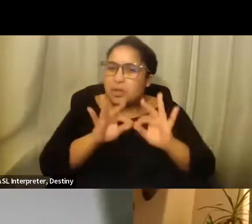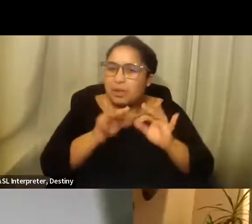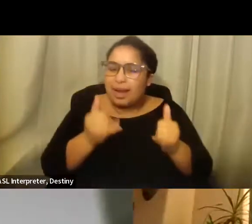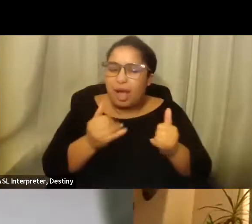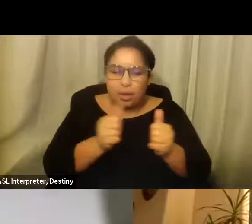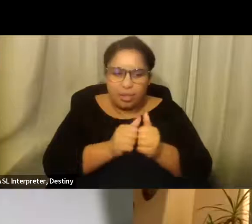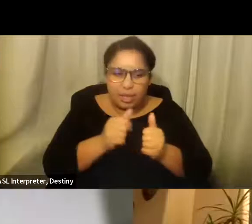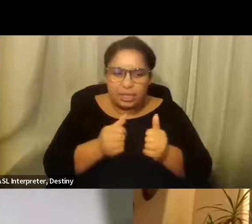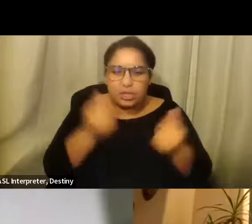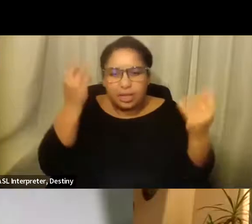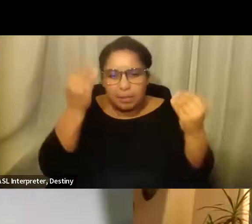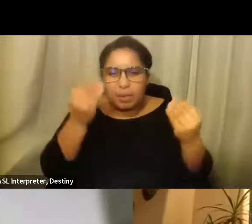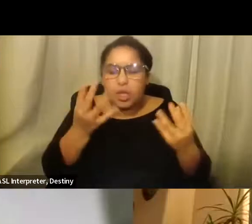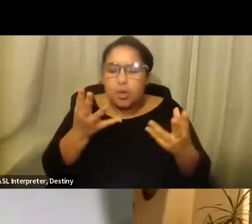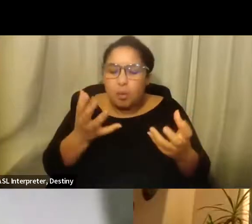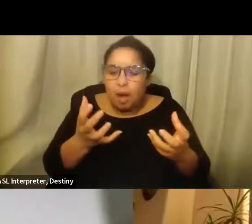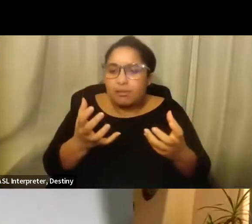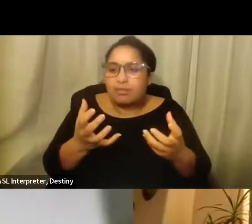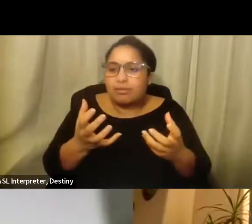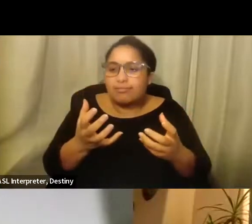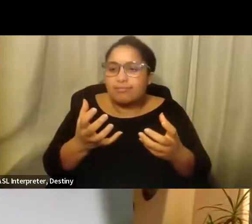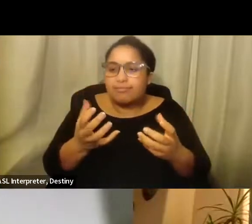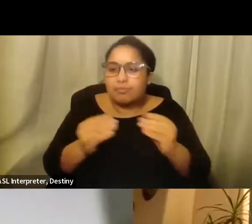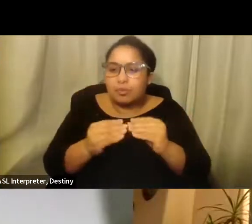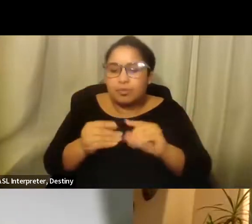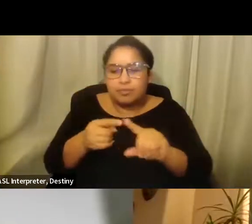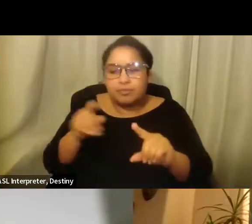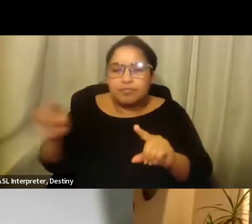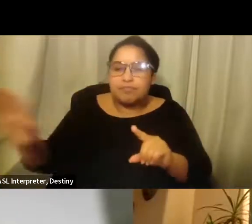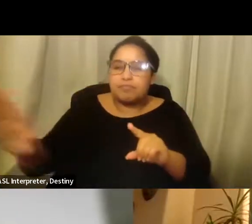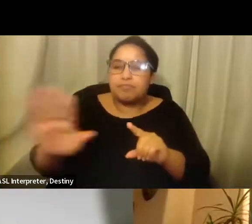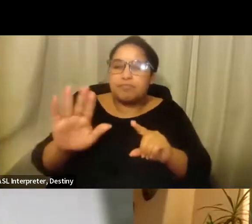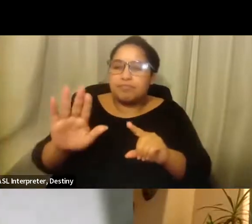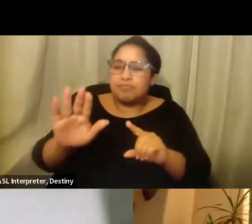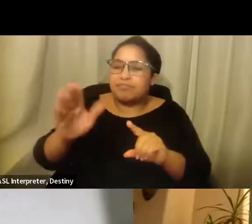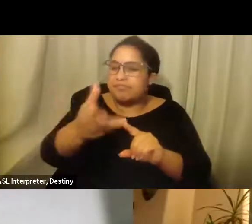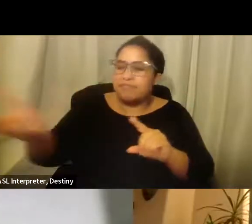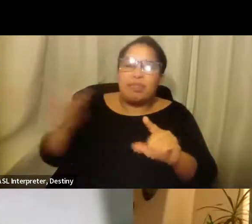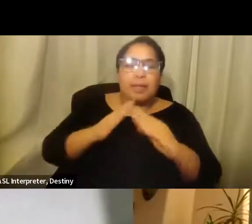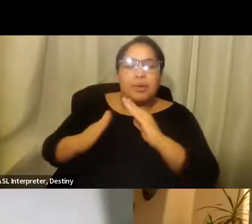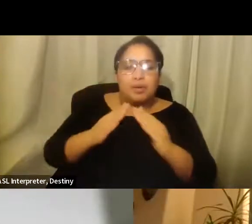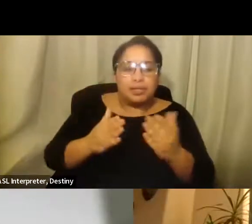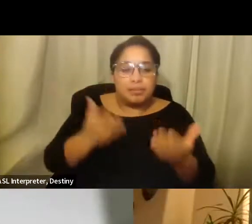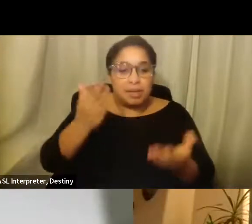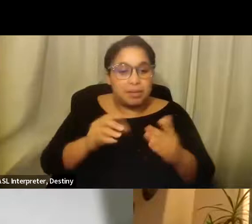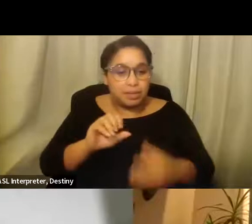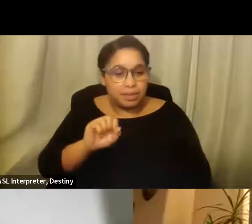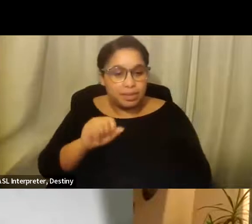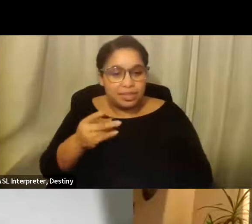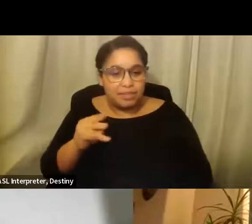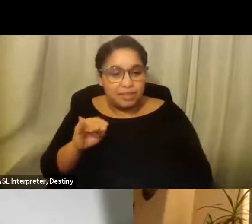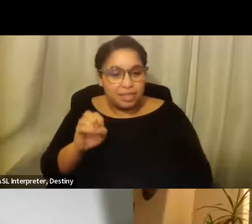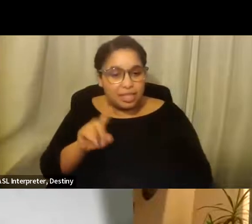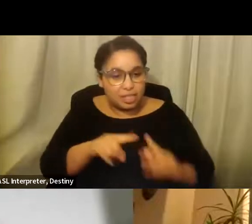you want to hear from community on more about? And maybe Stephanie, I can